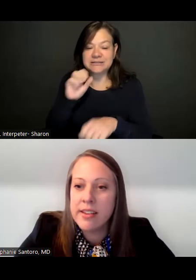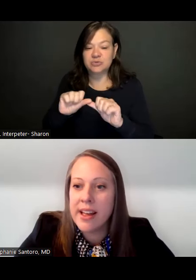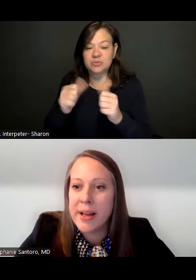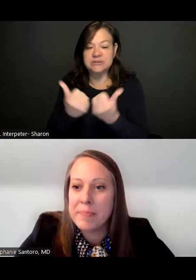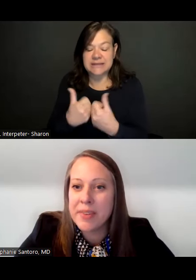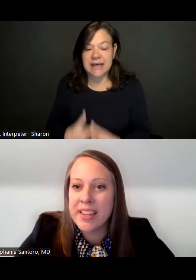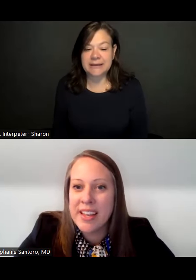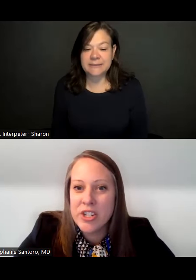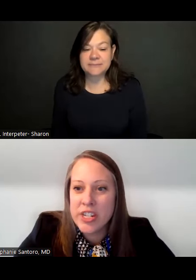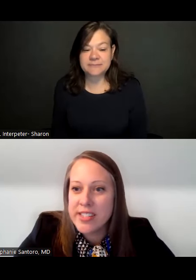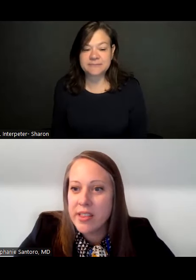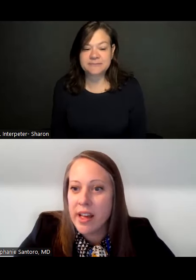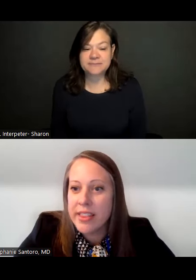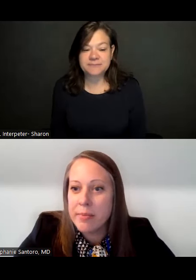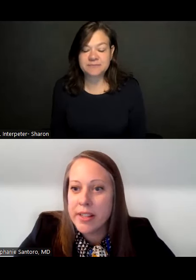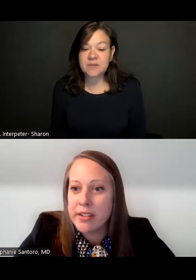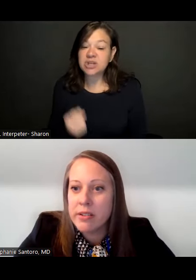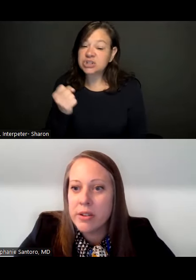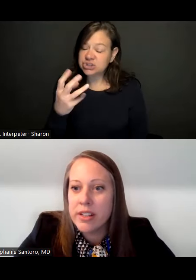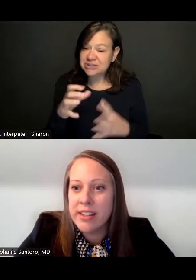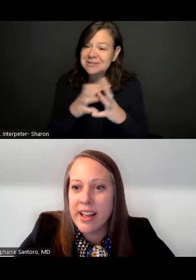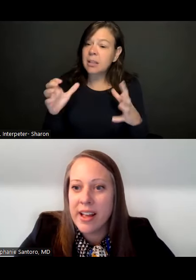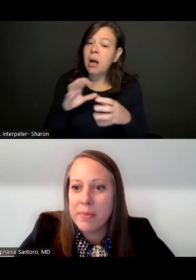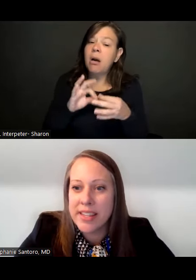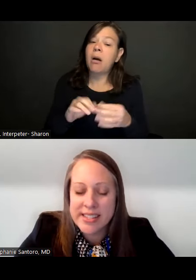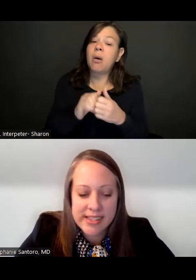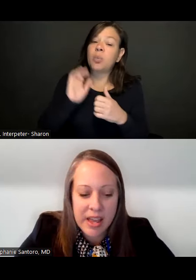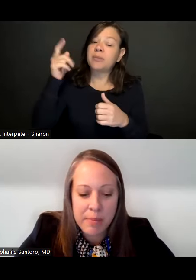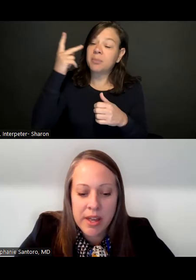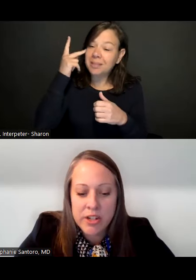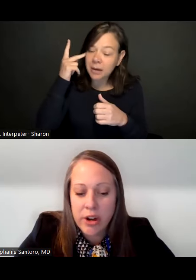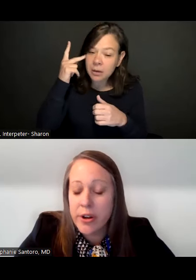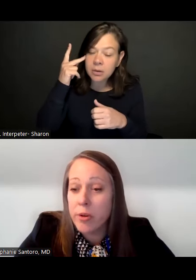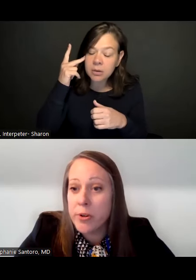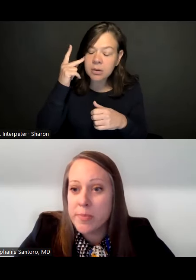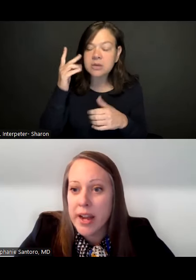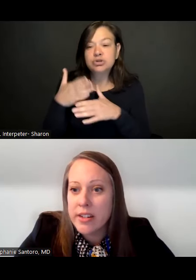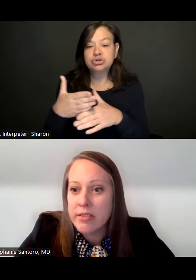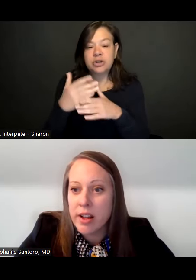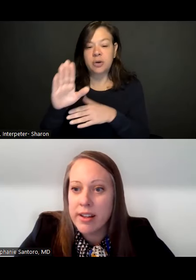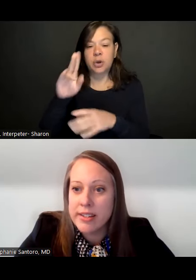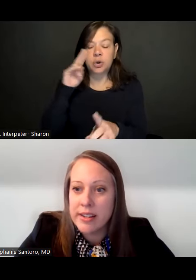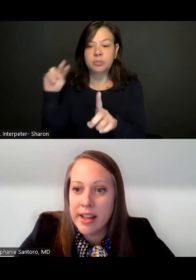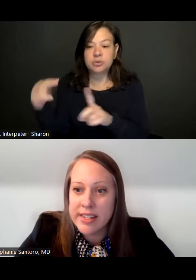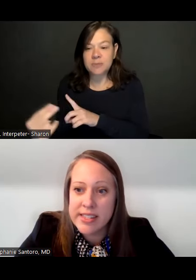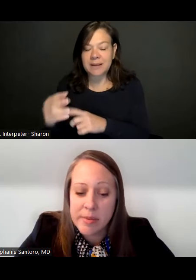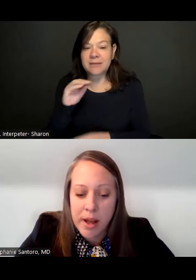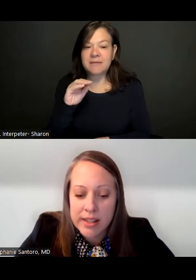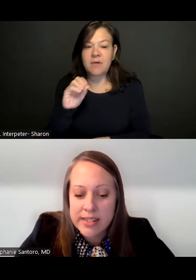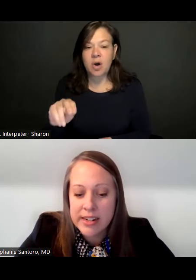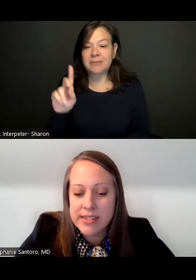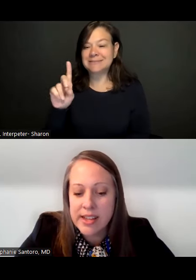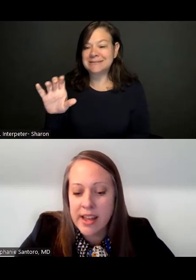Society. She does a lot in the political landscape, sharing her perspective on